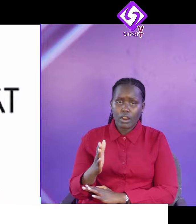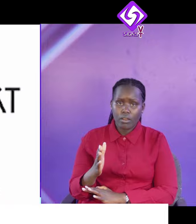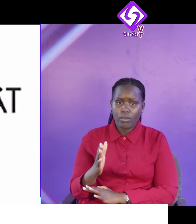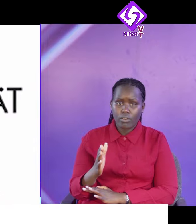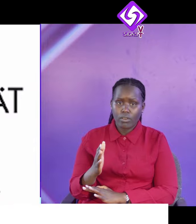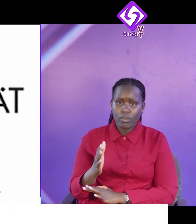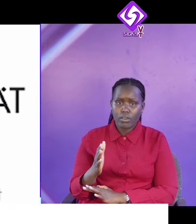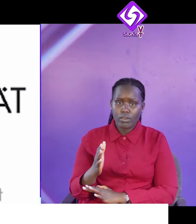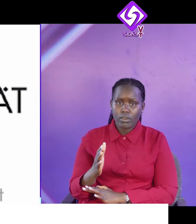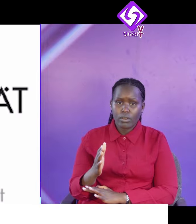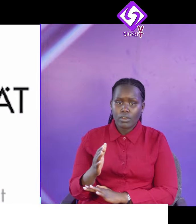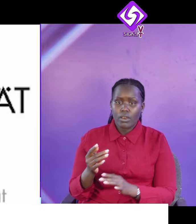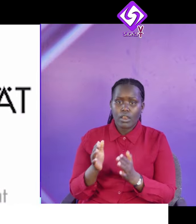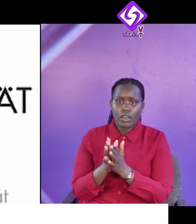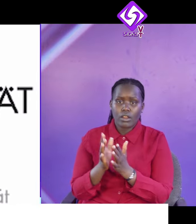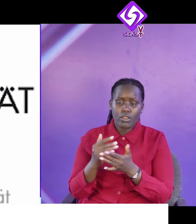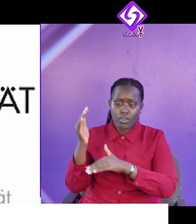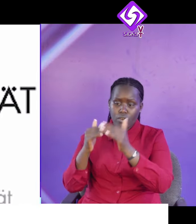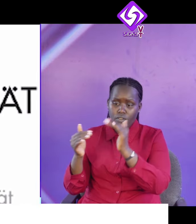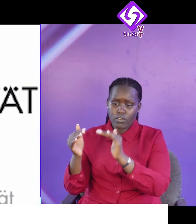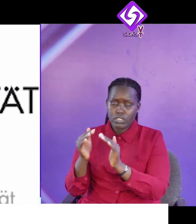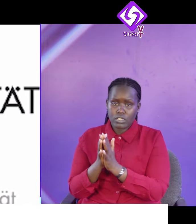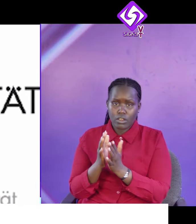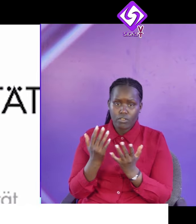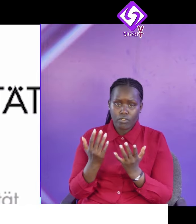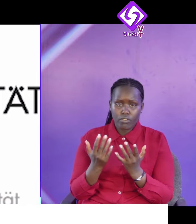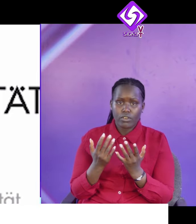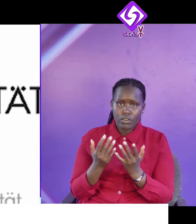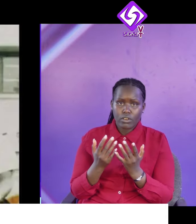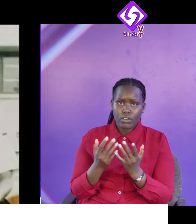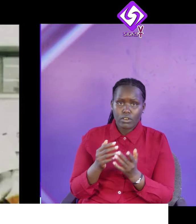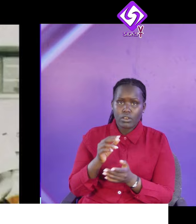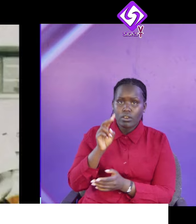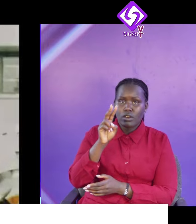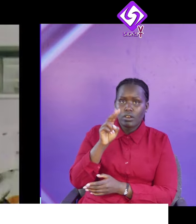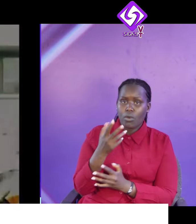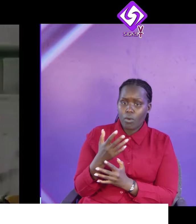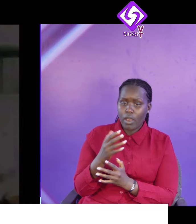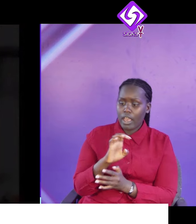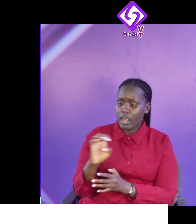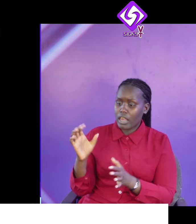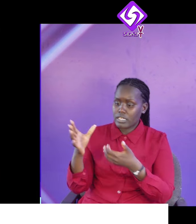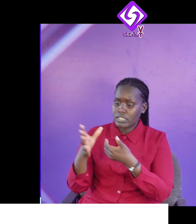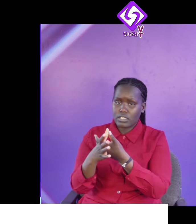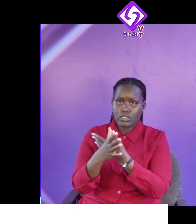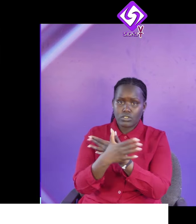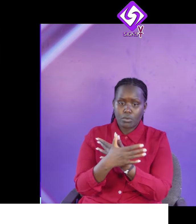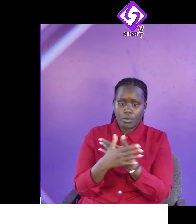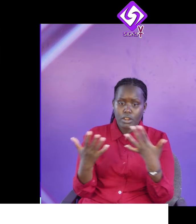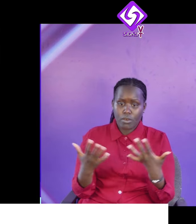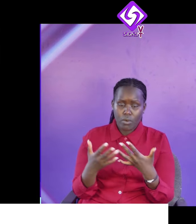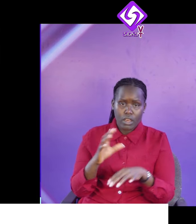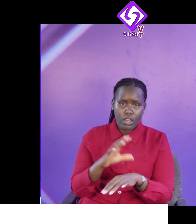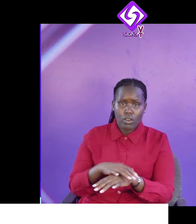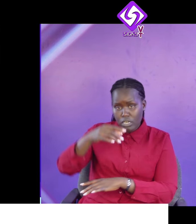miles away by the University of Leipzig in East Germany, where he earned a